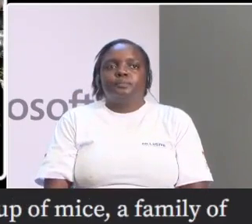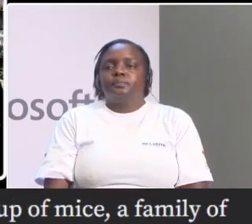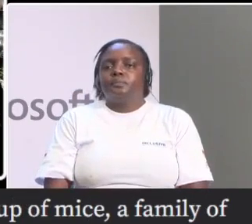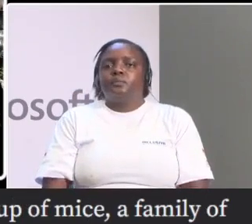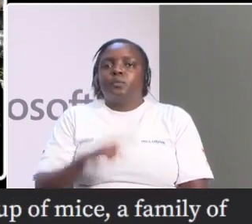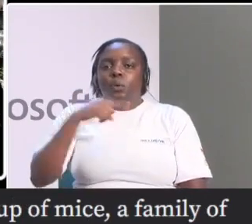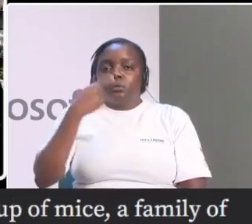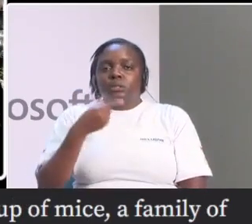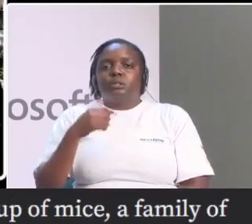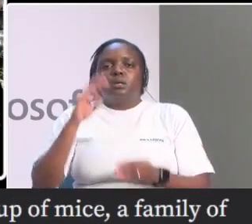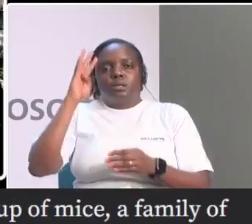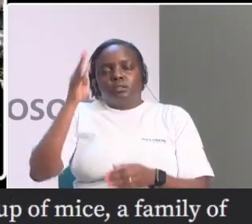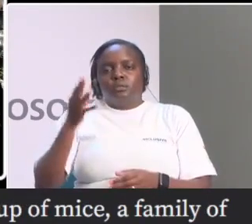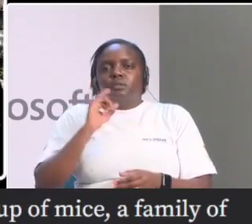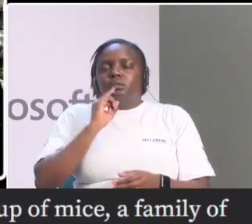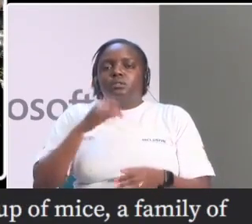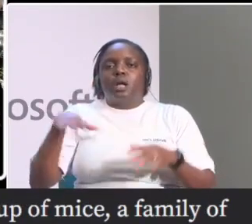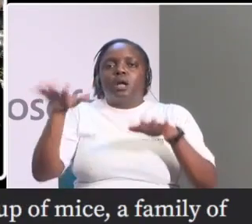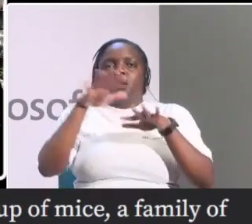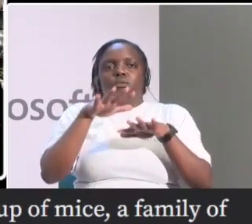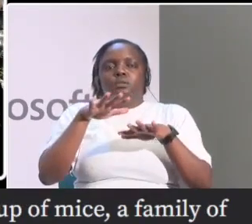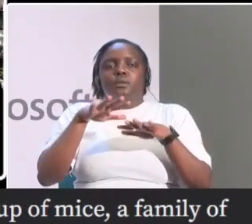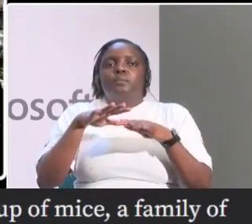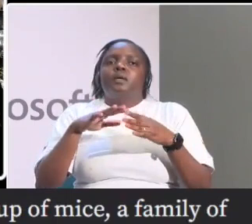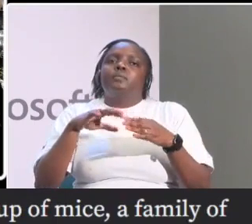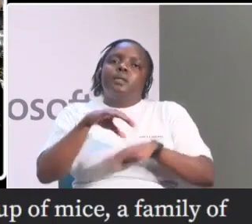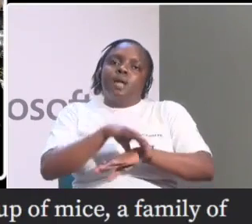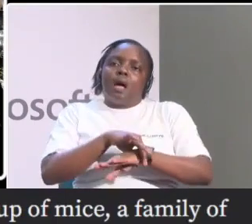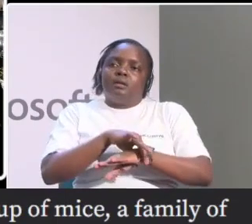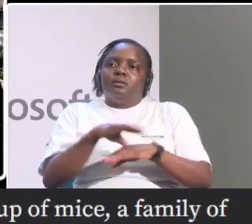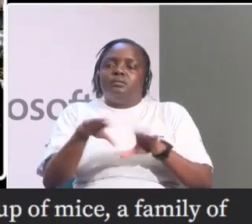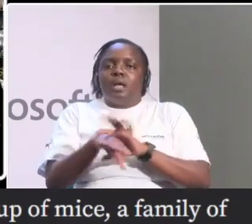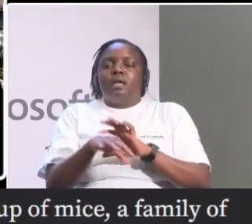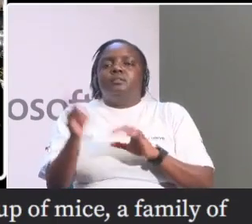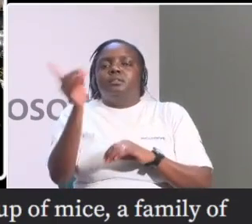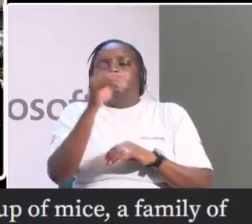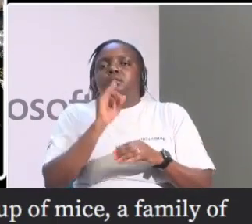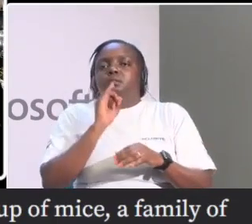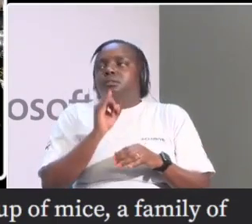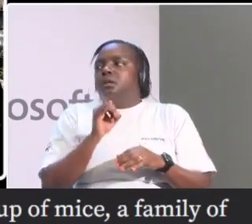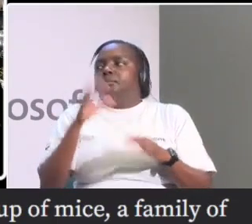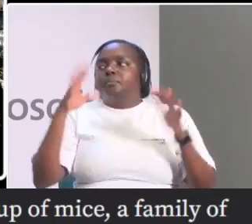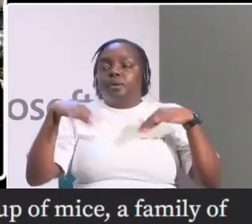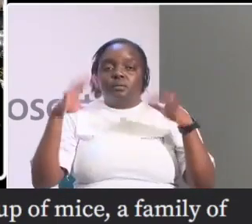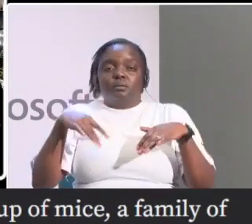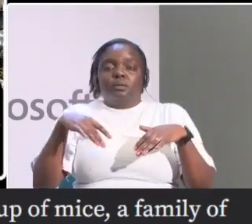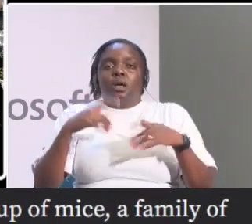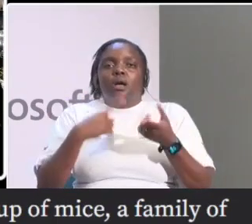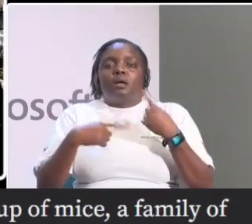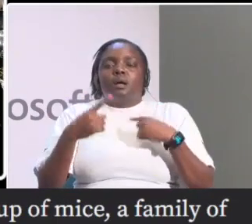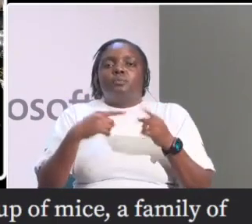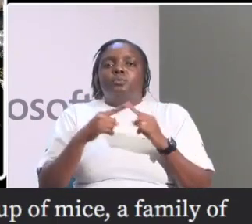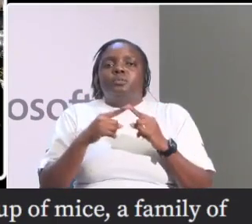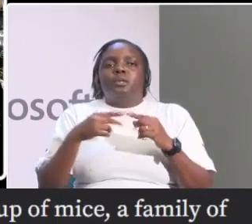We say creativity is the clouds, innovation is the earth, and design is the rain. So there's my little plug. I told you I come with a